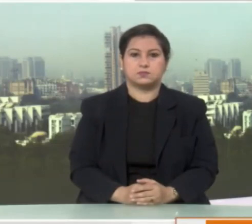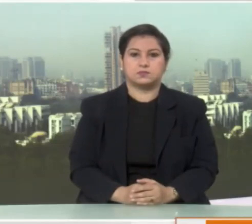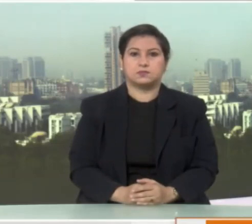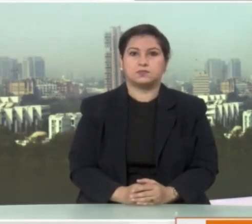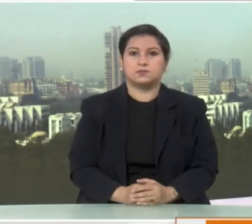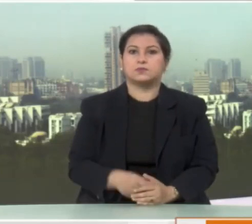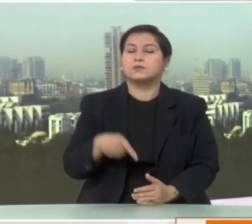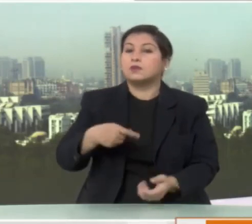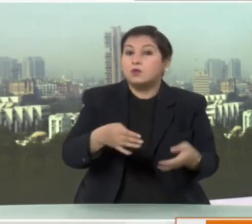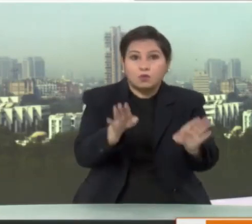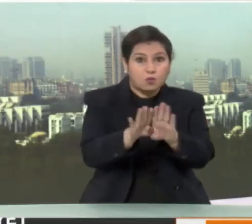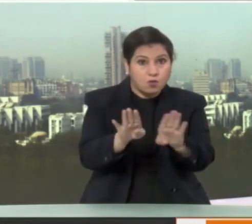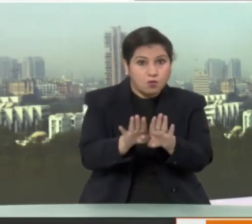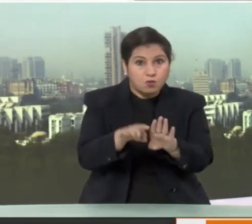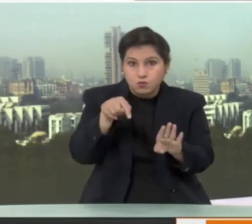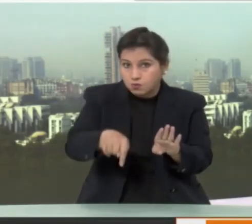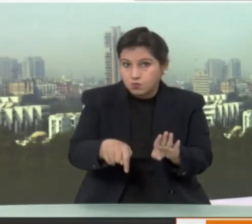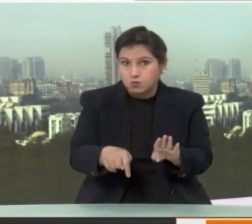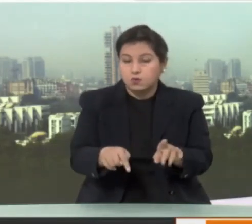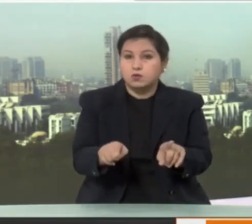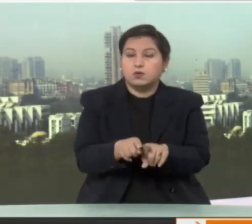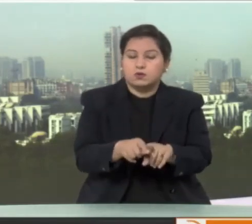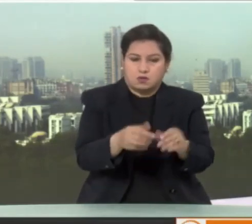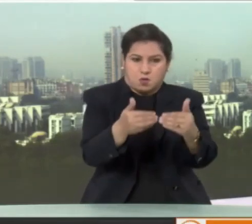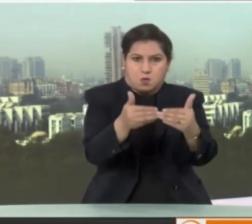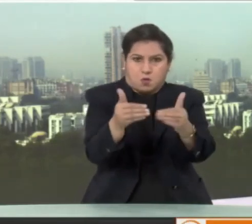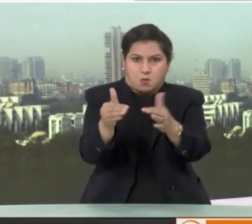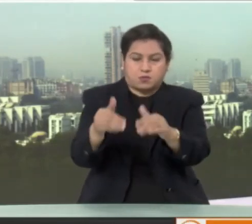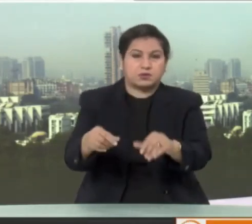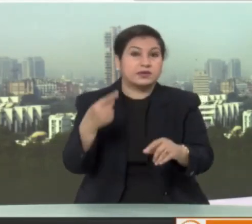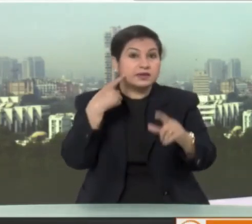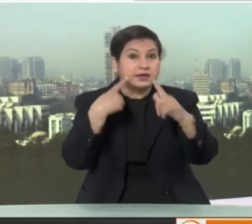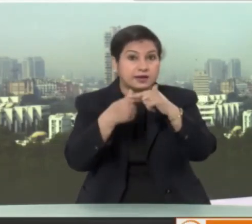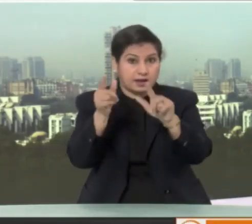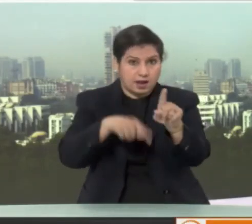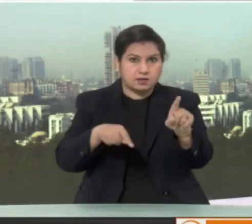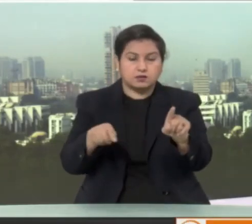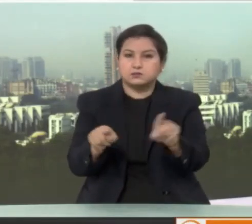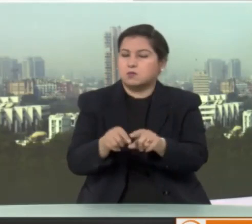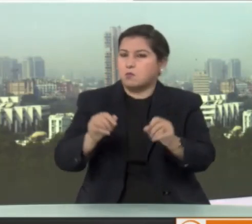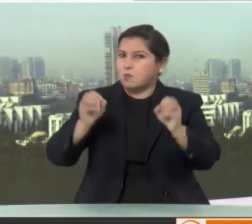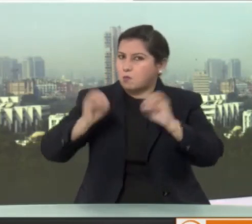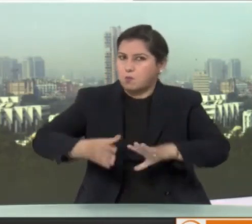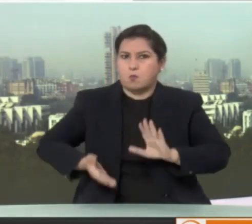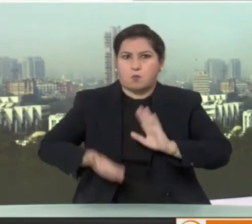With lockdown restrictions being gradually lifted, Italy has left the worst part of the